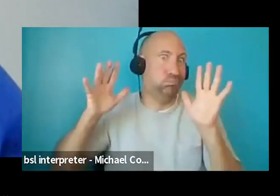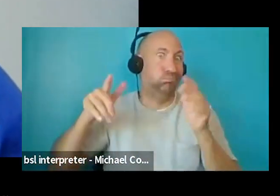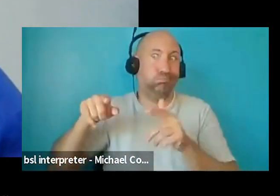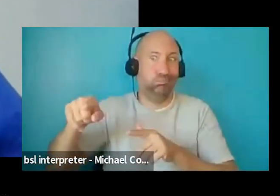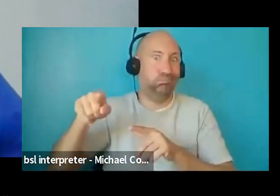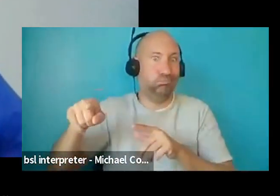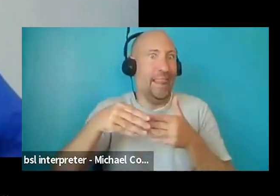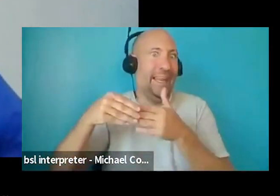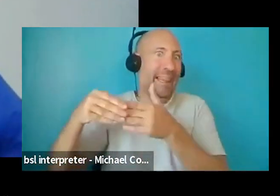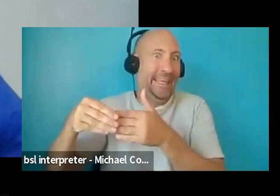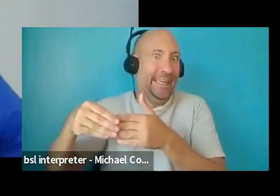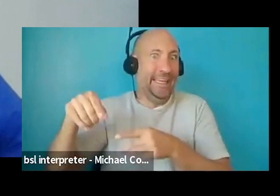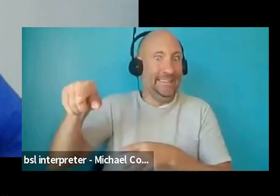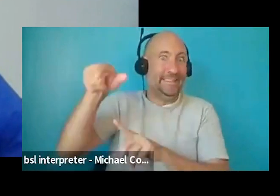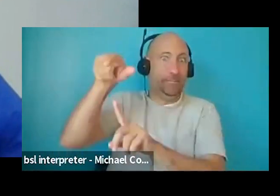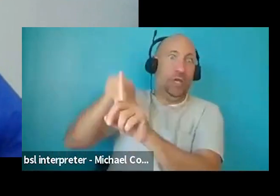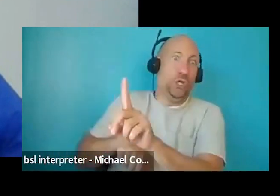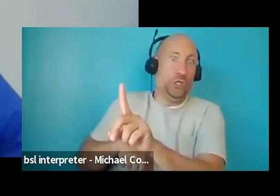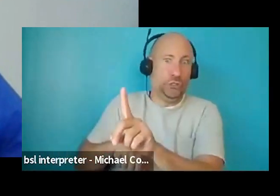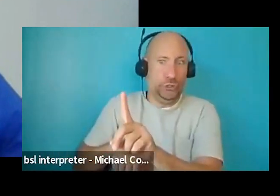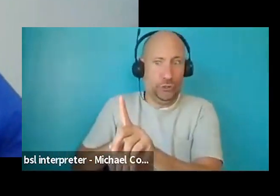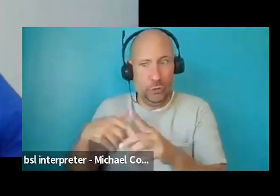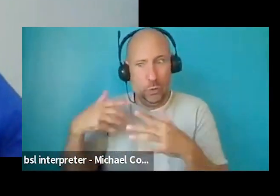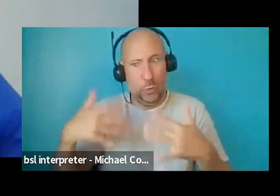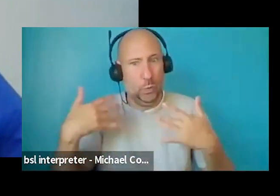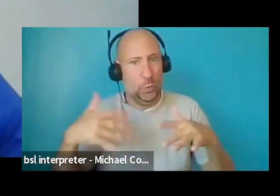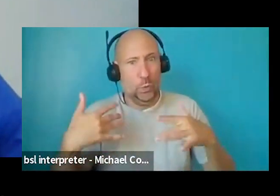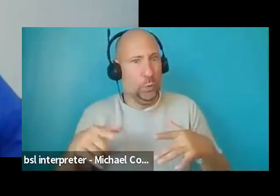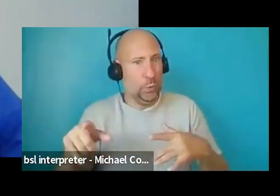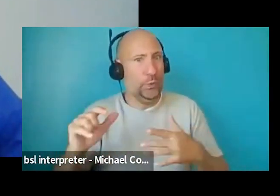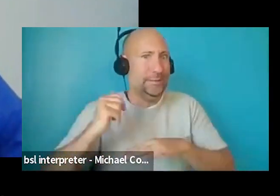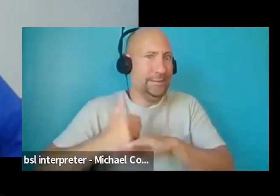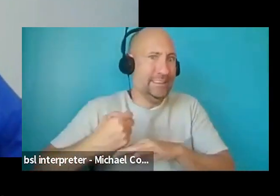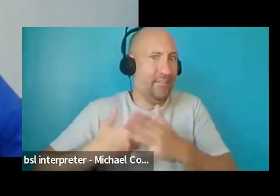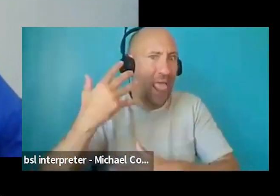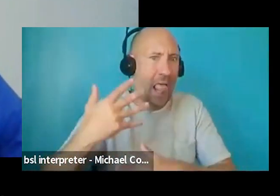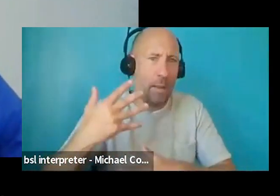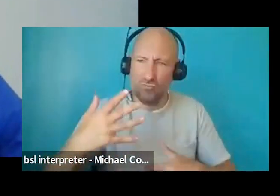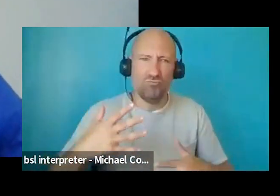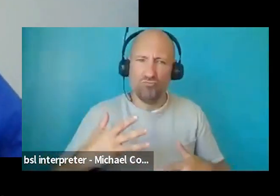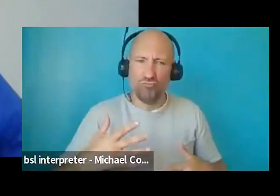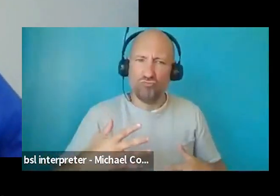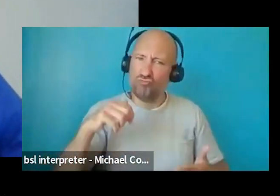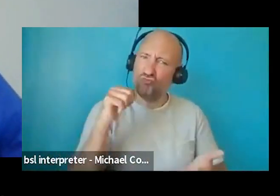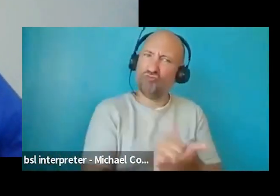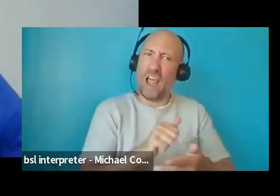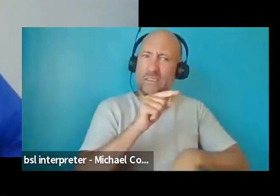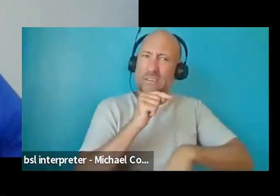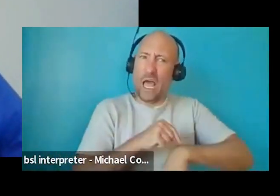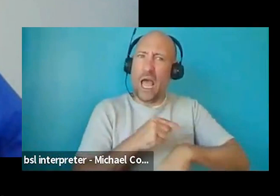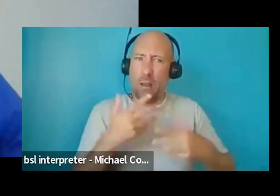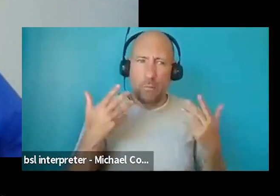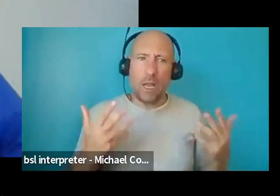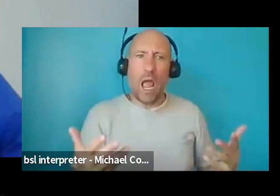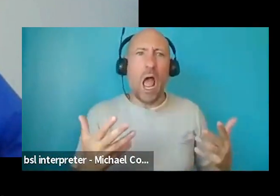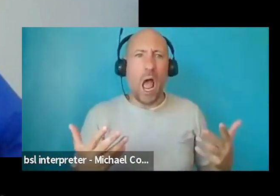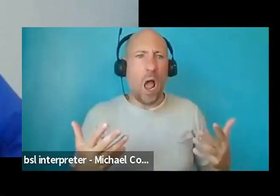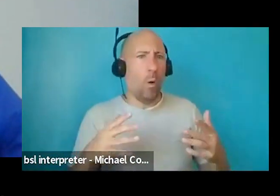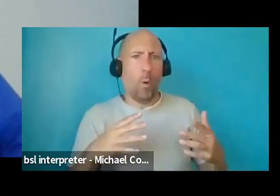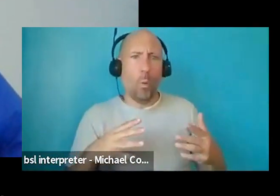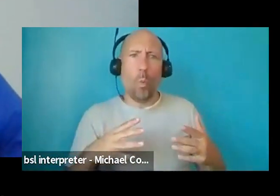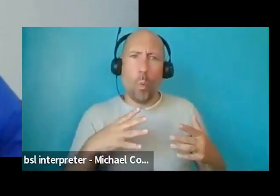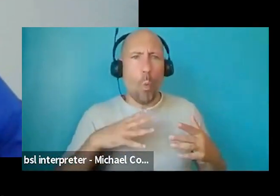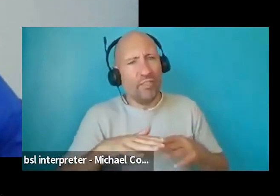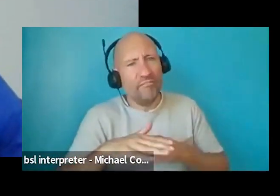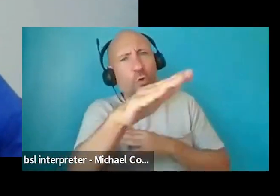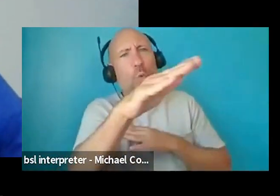in Italy, developed. We felt it was time for us to try and establish a legacy